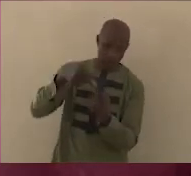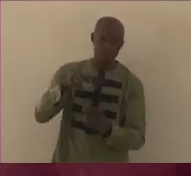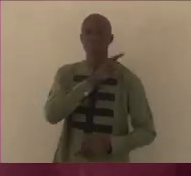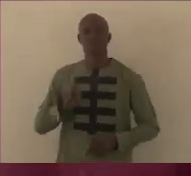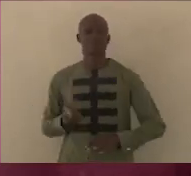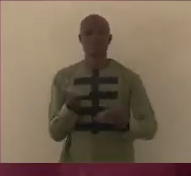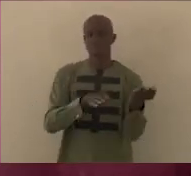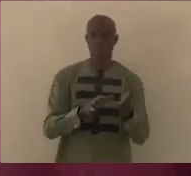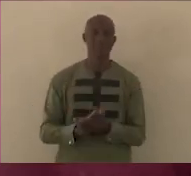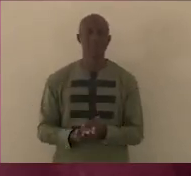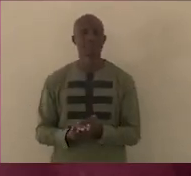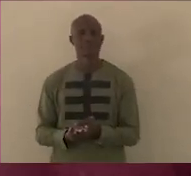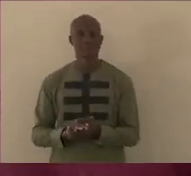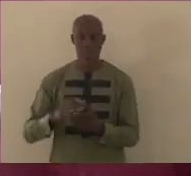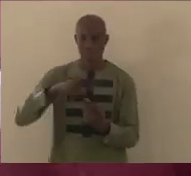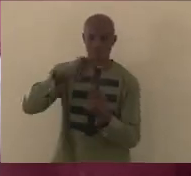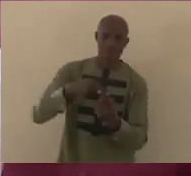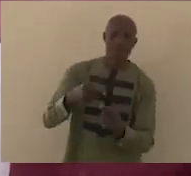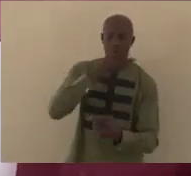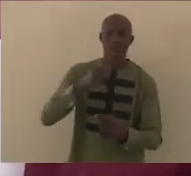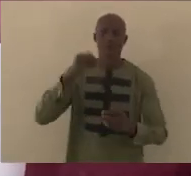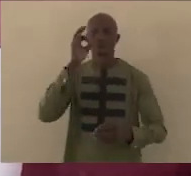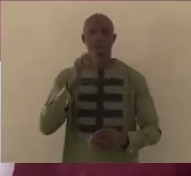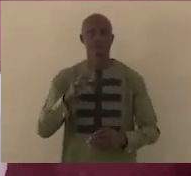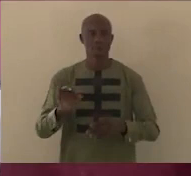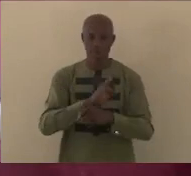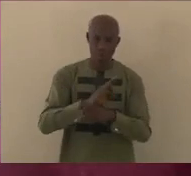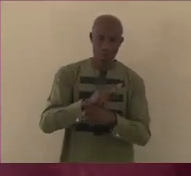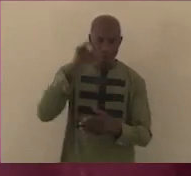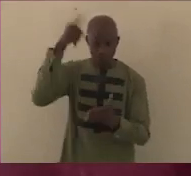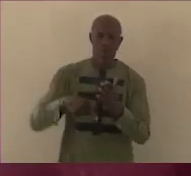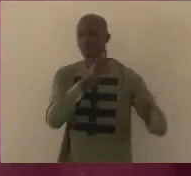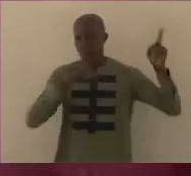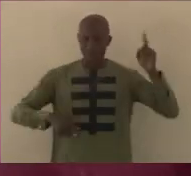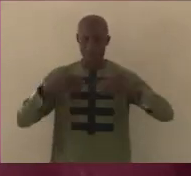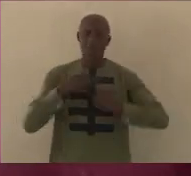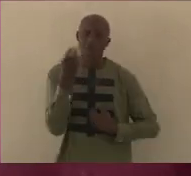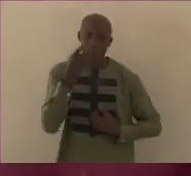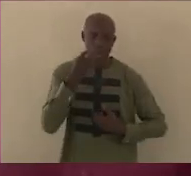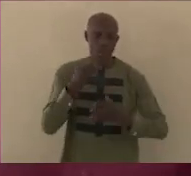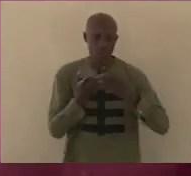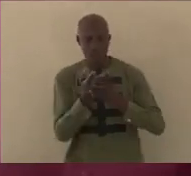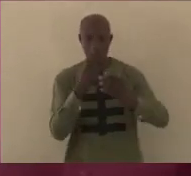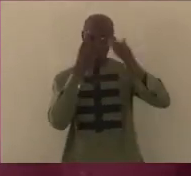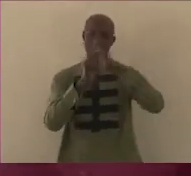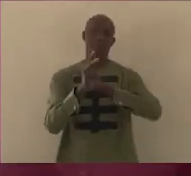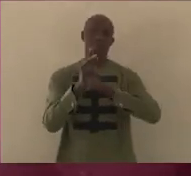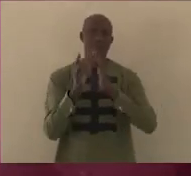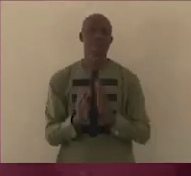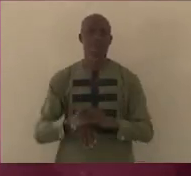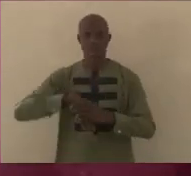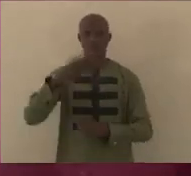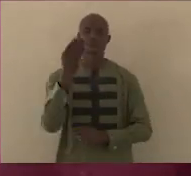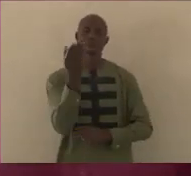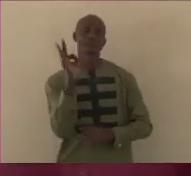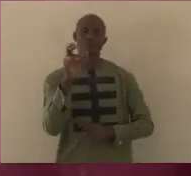death of Herod. This was to fulfill what the Lord has spoken to the prophet: